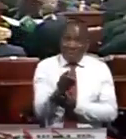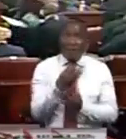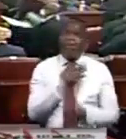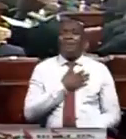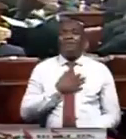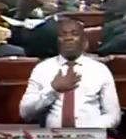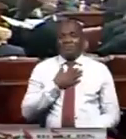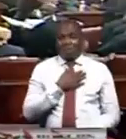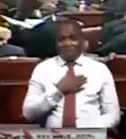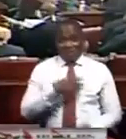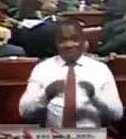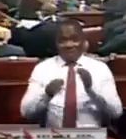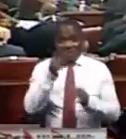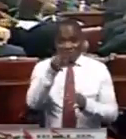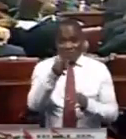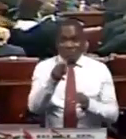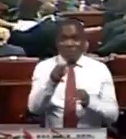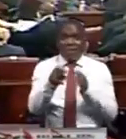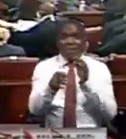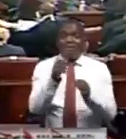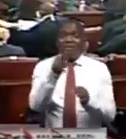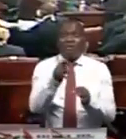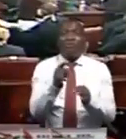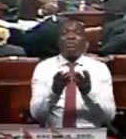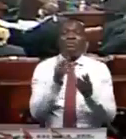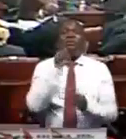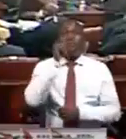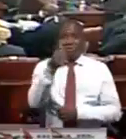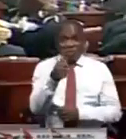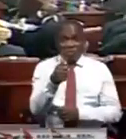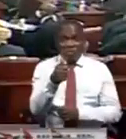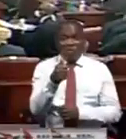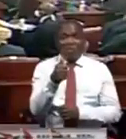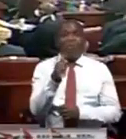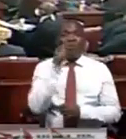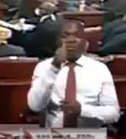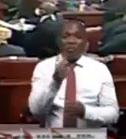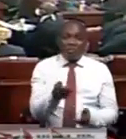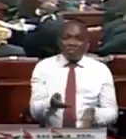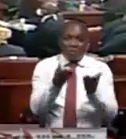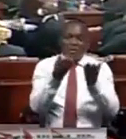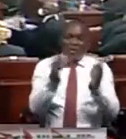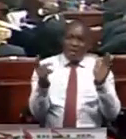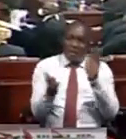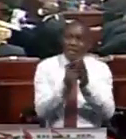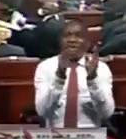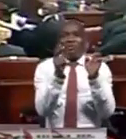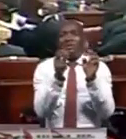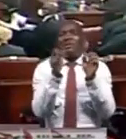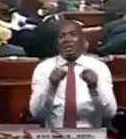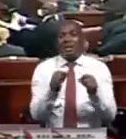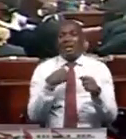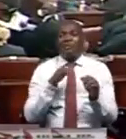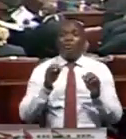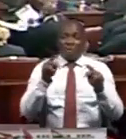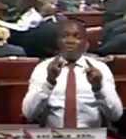take it. If he comes tomorrow to raised this legal issue, you have the opportunity